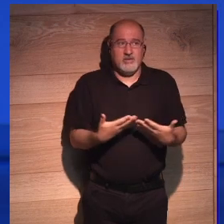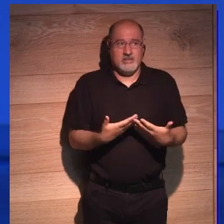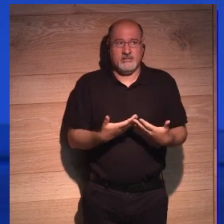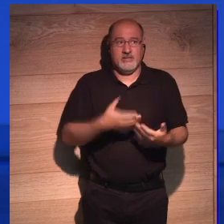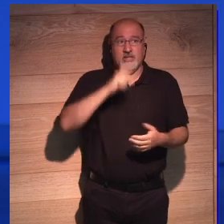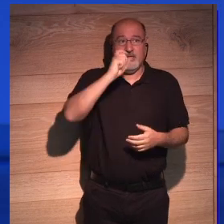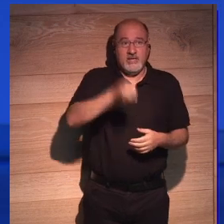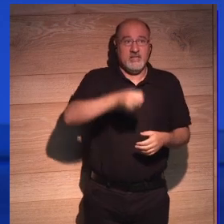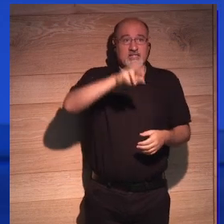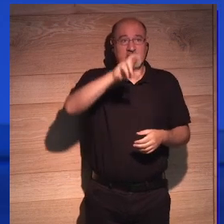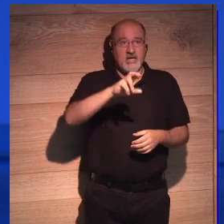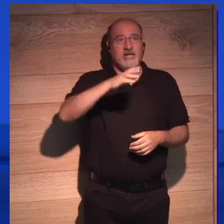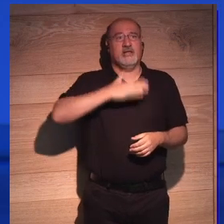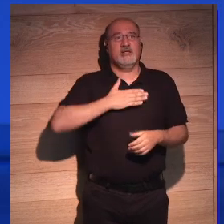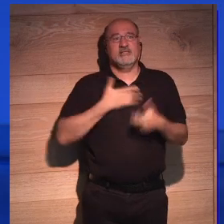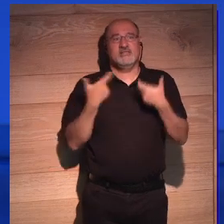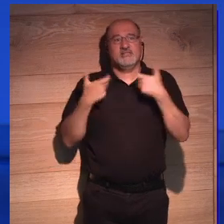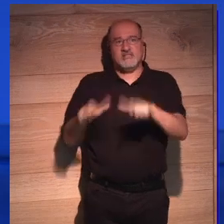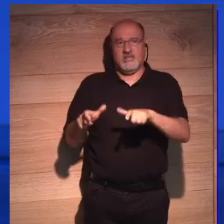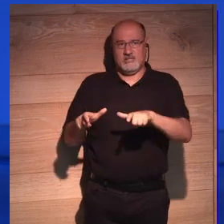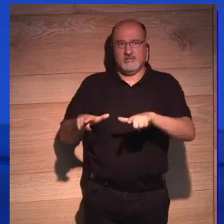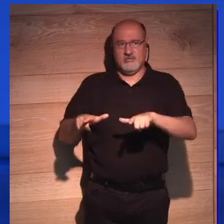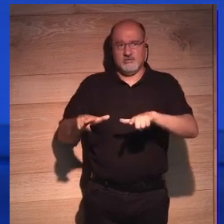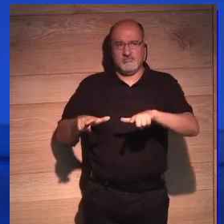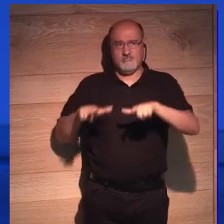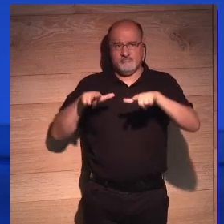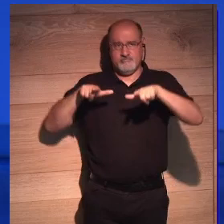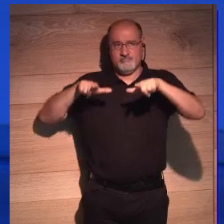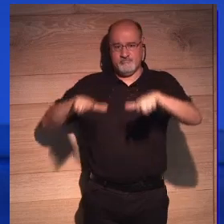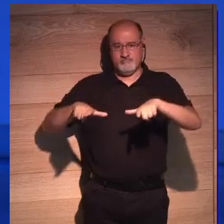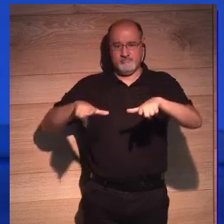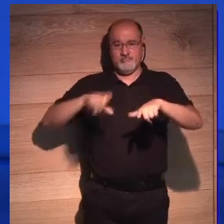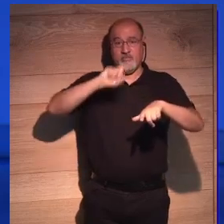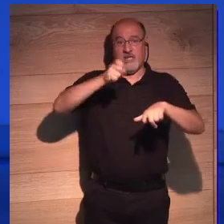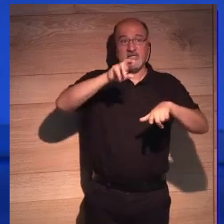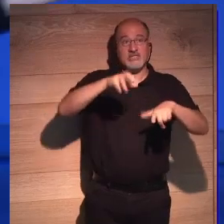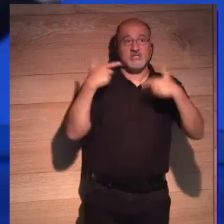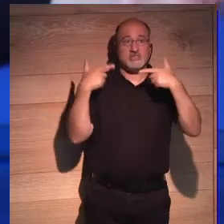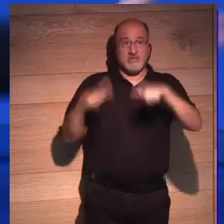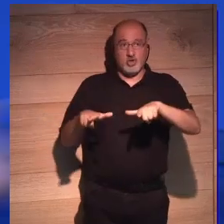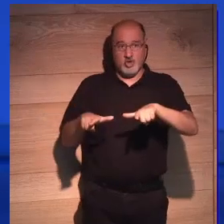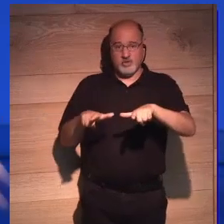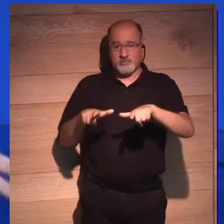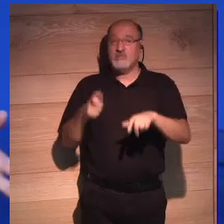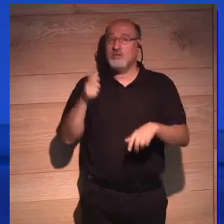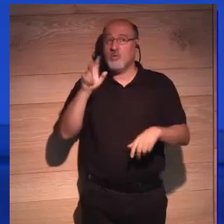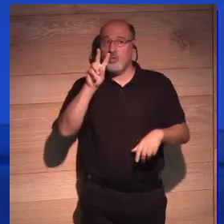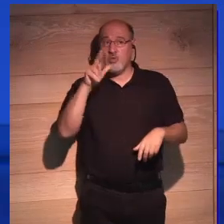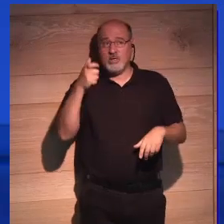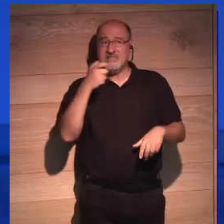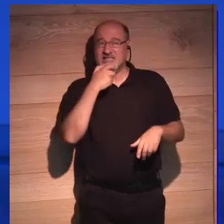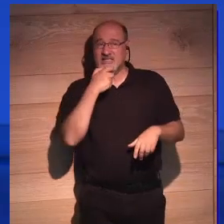important in order to broaden that audience. This is where the UK is at right